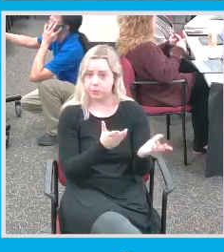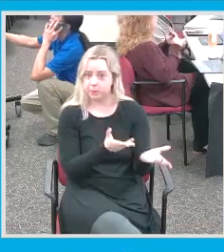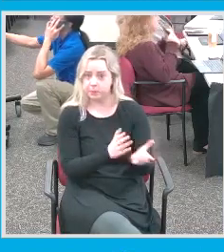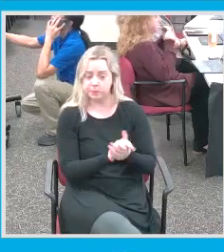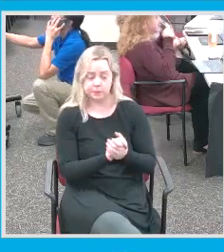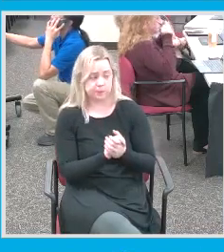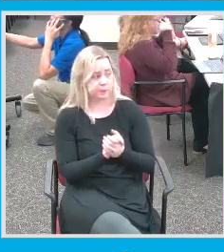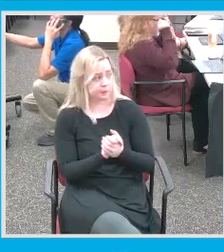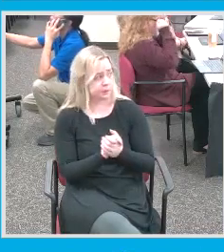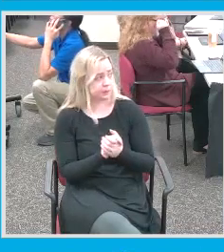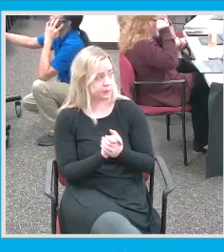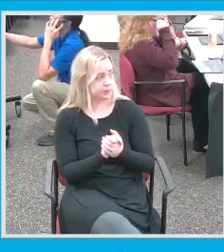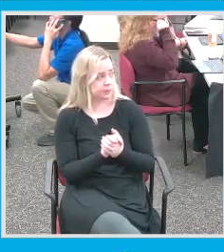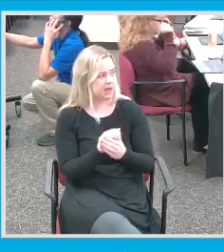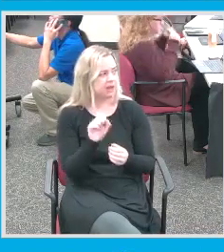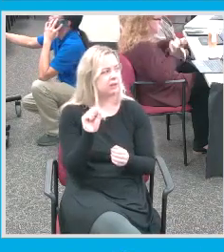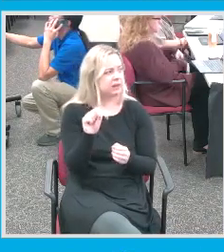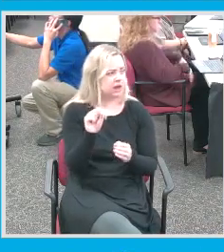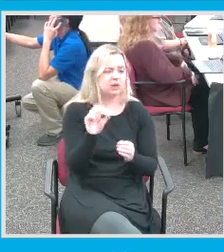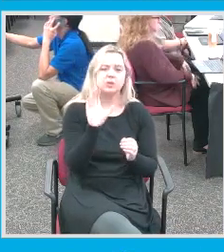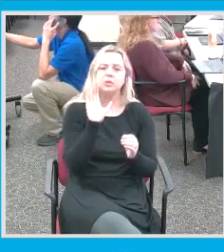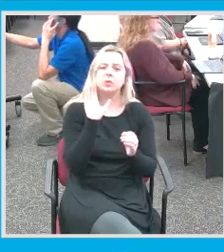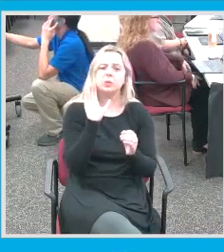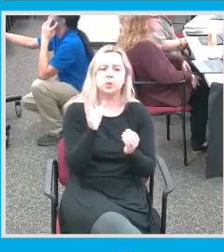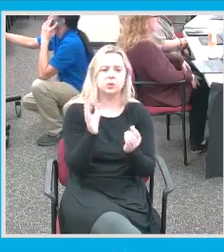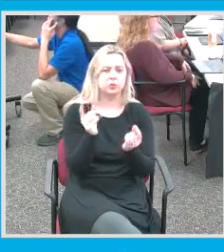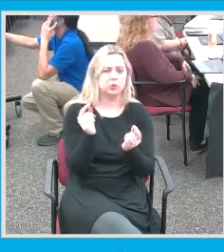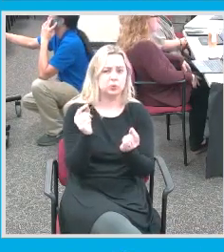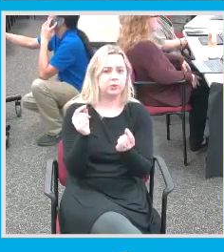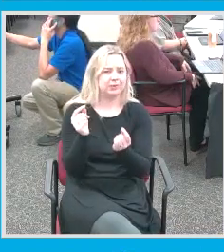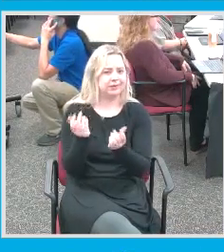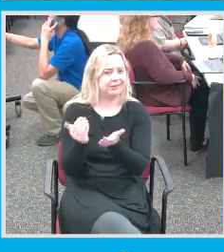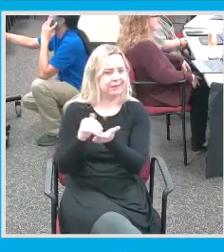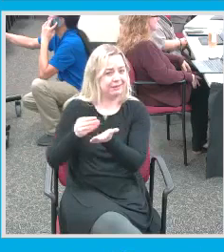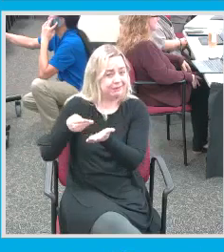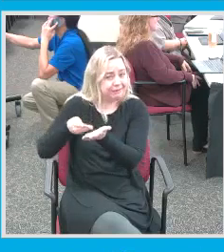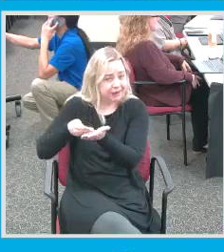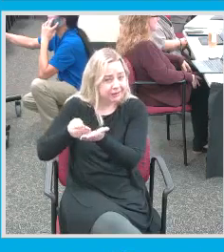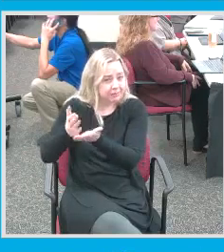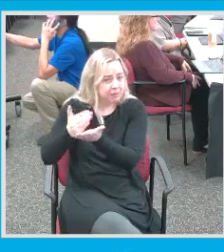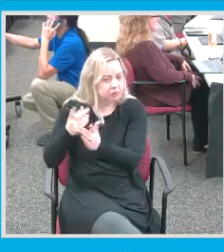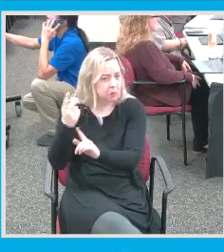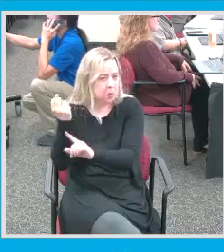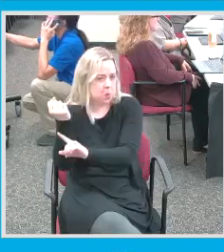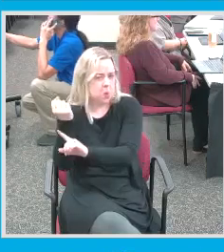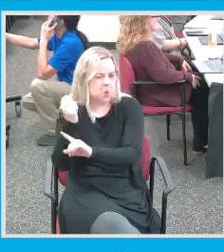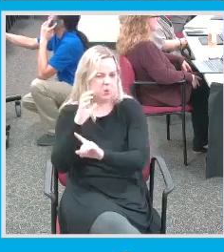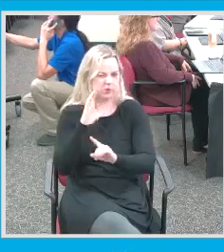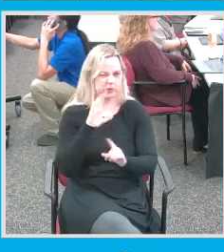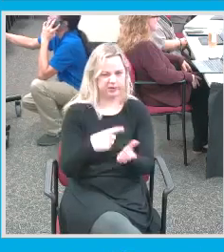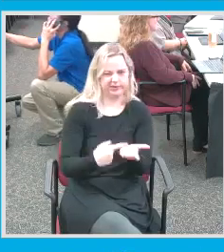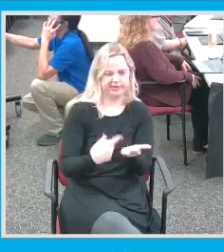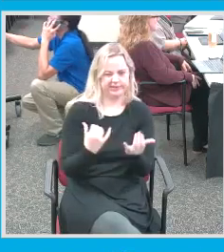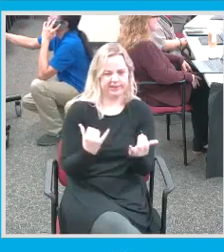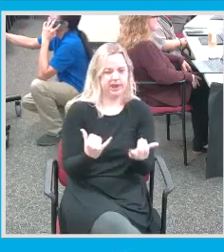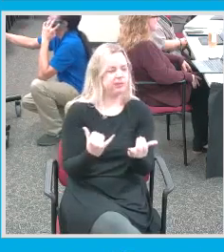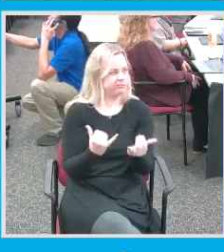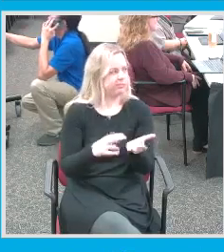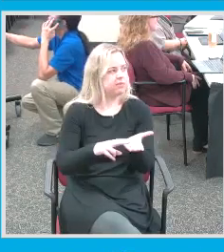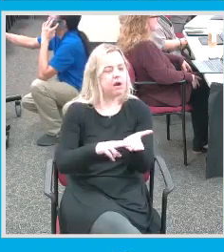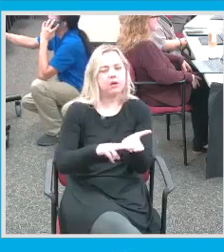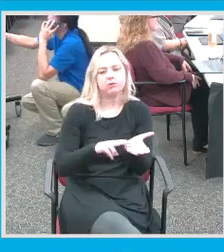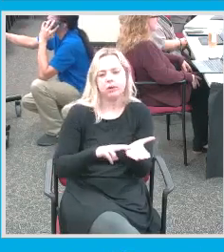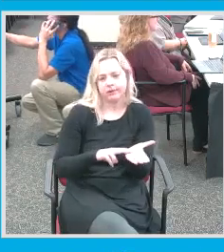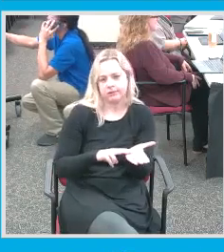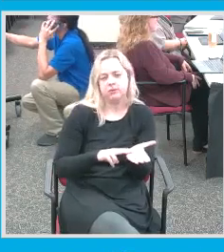Sure. We'll move on to contracts, and then we'll circle back with our budget manager, Sam, online, but we'll go ahead and start the presentations